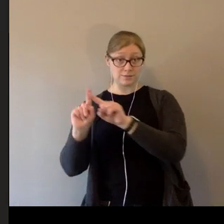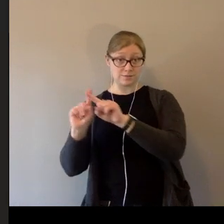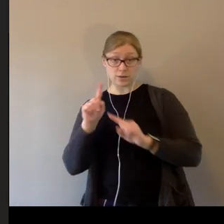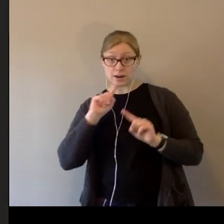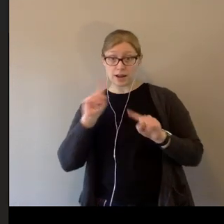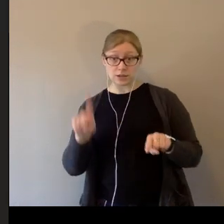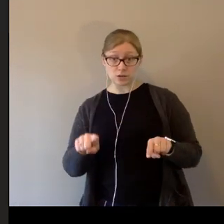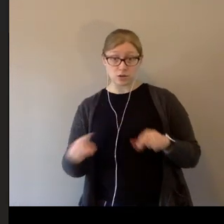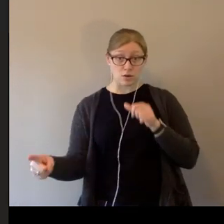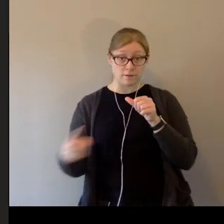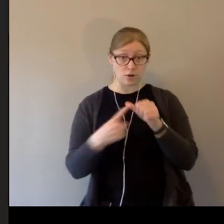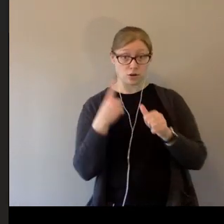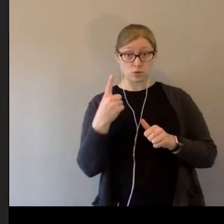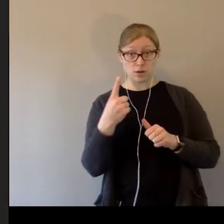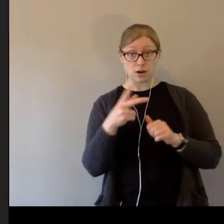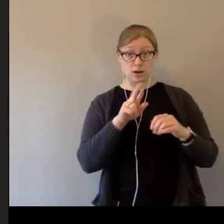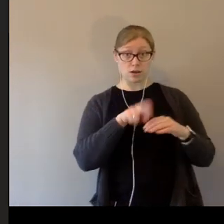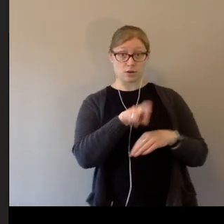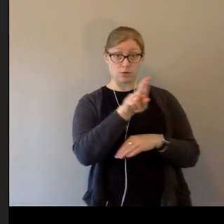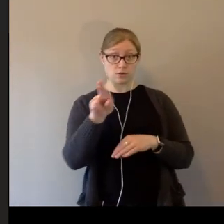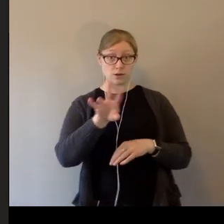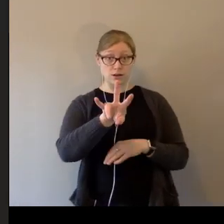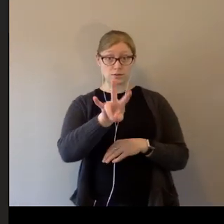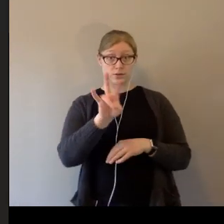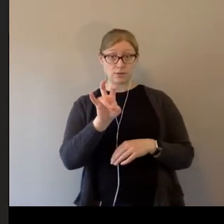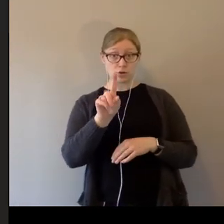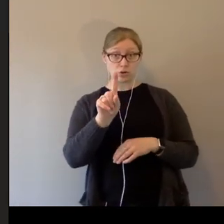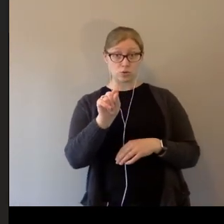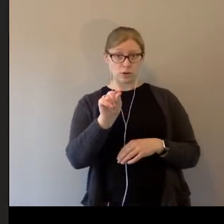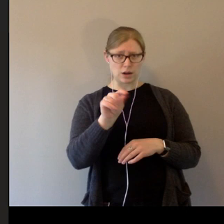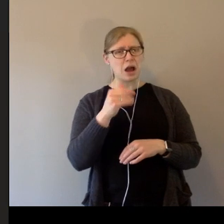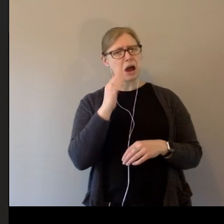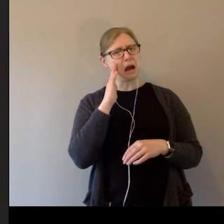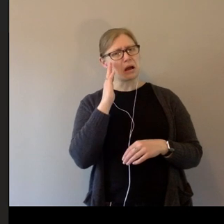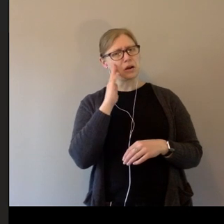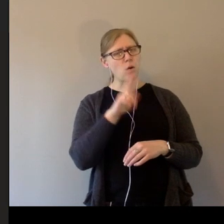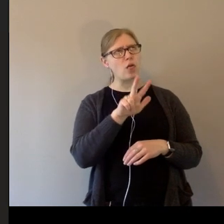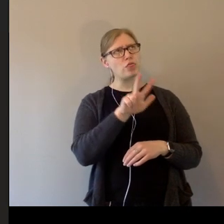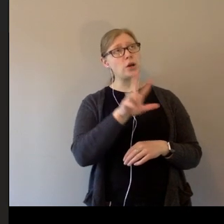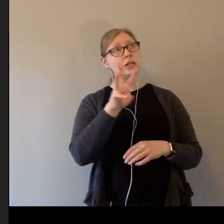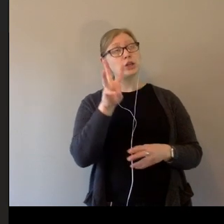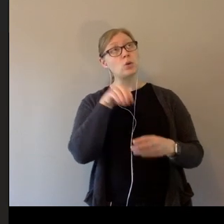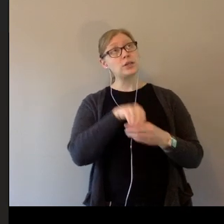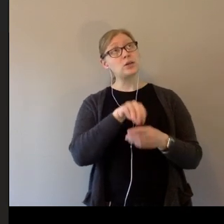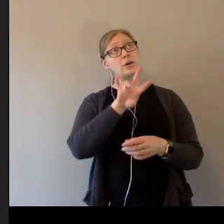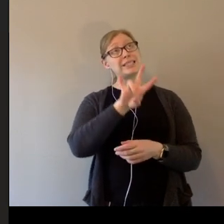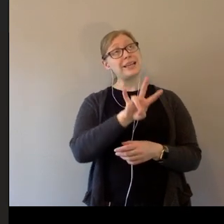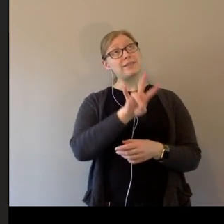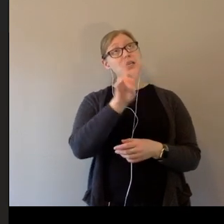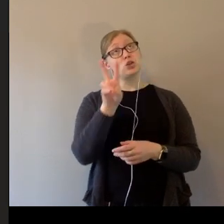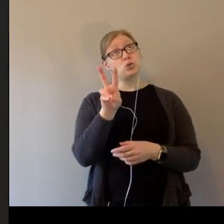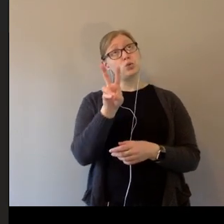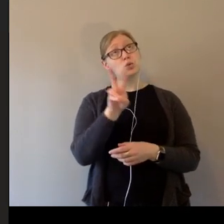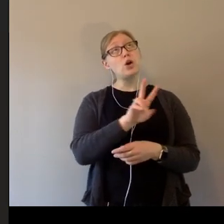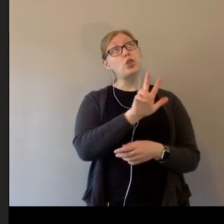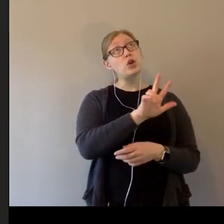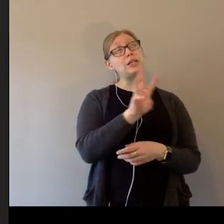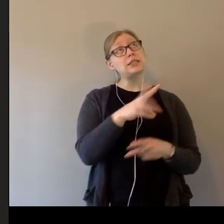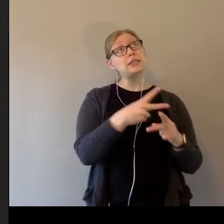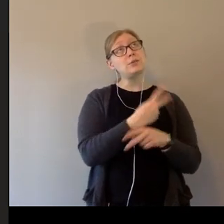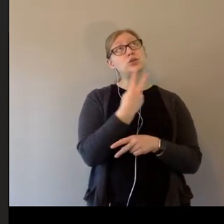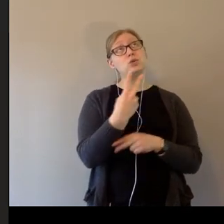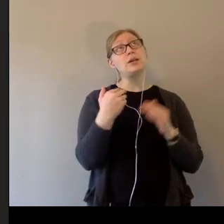of 720. I know 36 goes into 72, 36 times 2. So this is going to